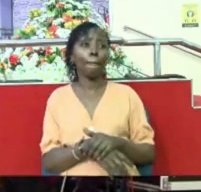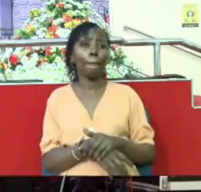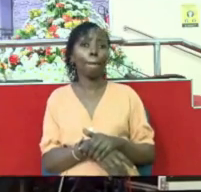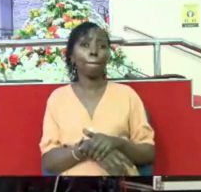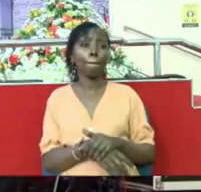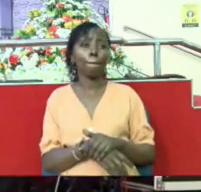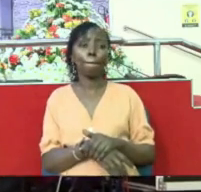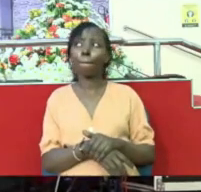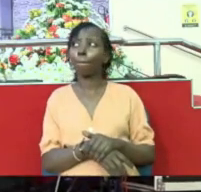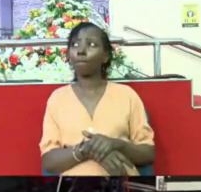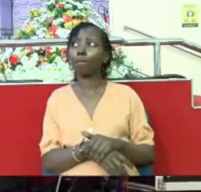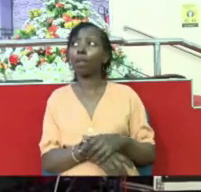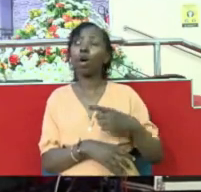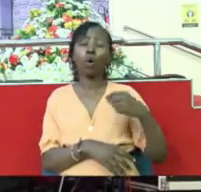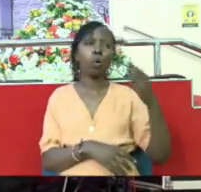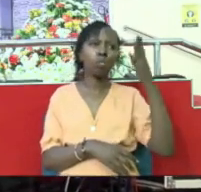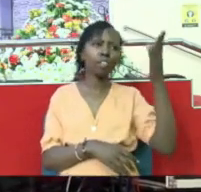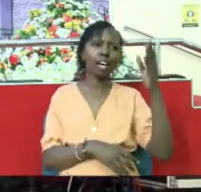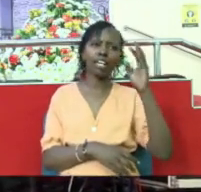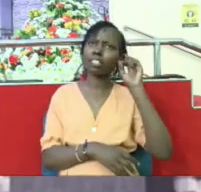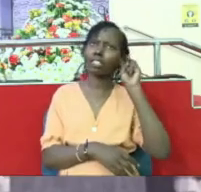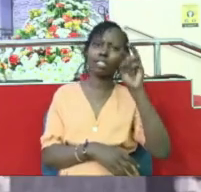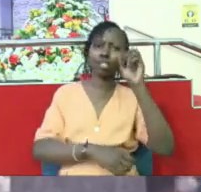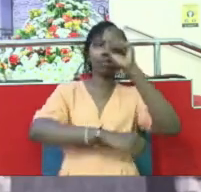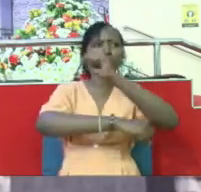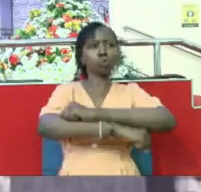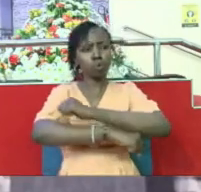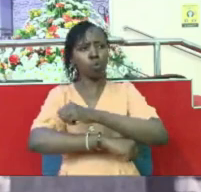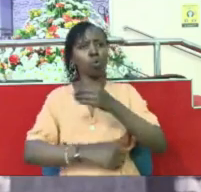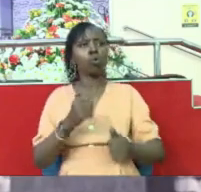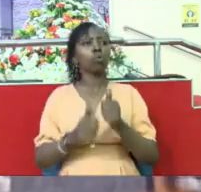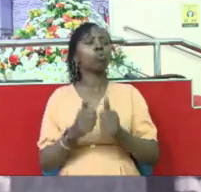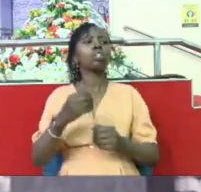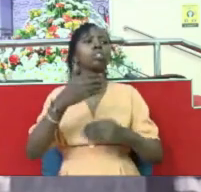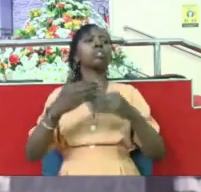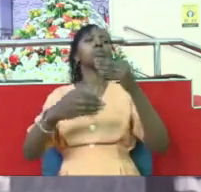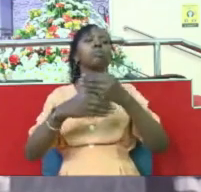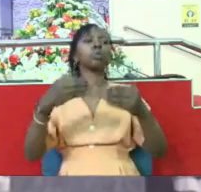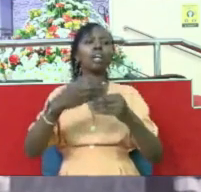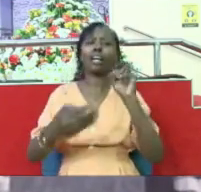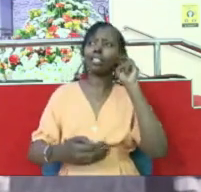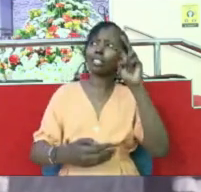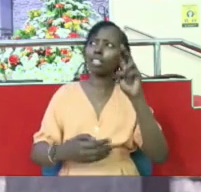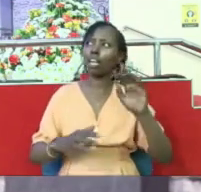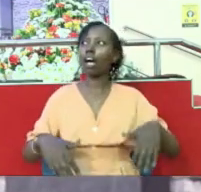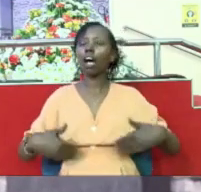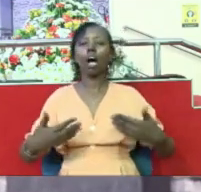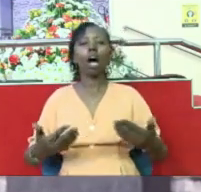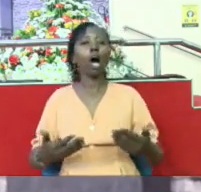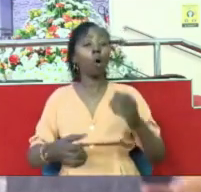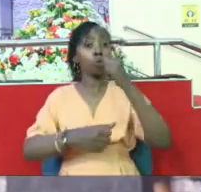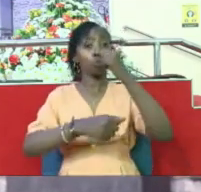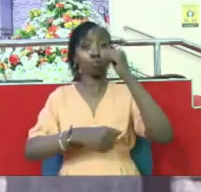is there. The school is there. Ile shule, go to the school shule, there. Shule. And just see how the school na uone ile shule will look